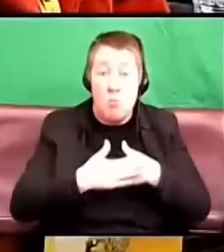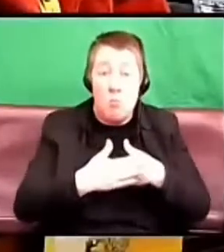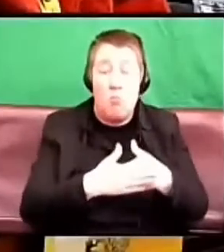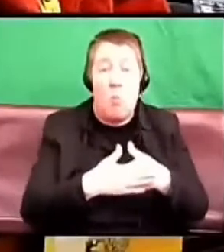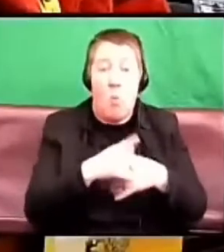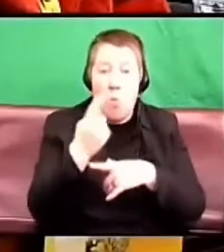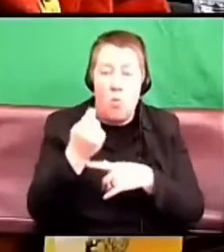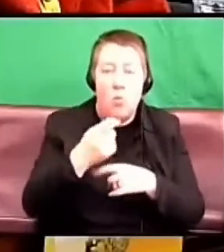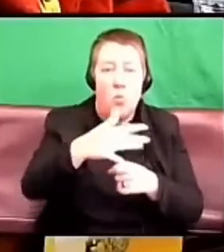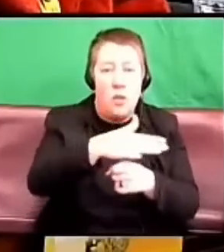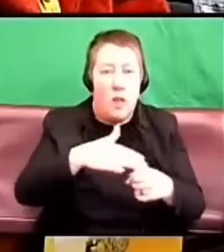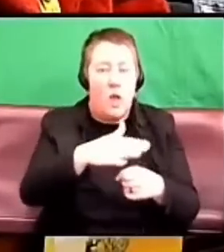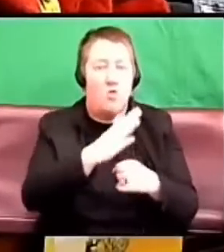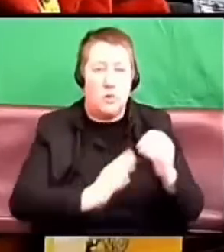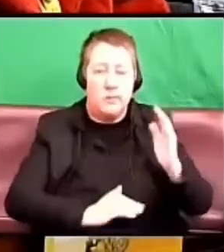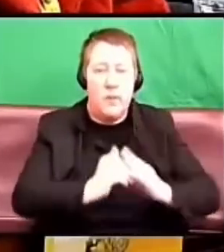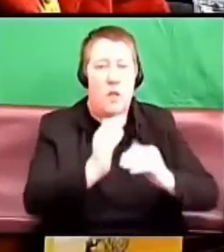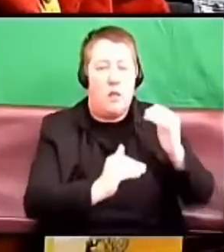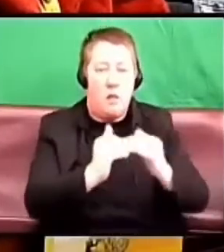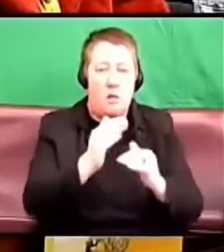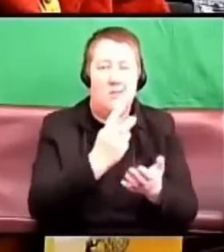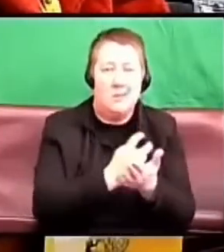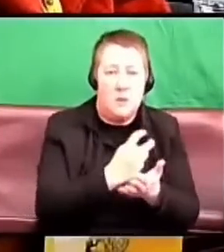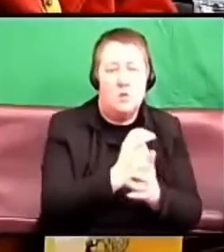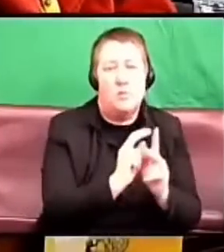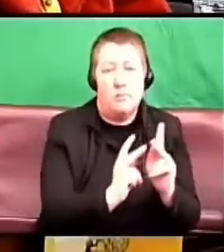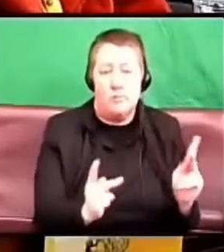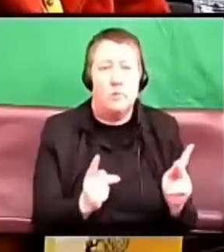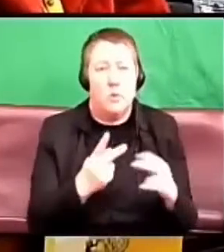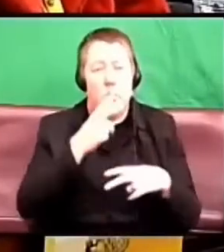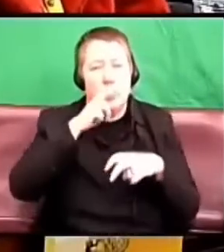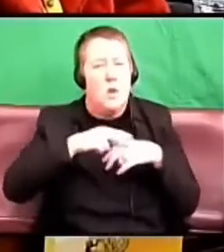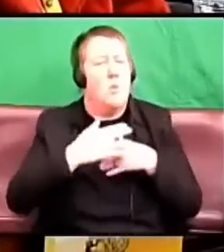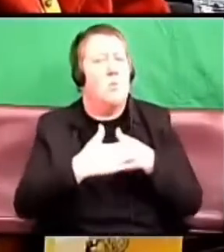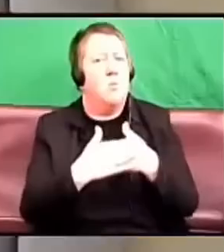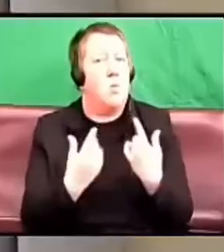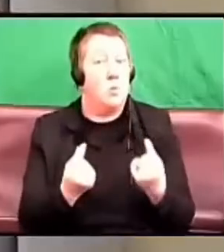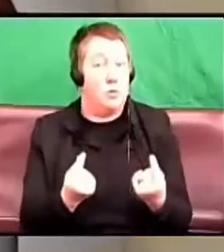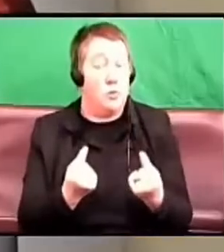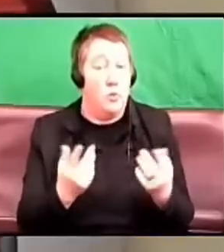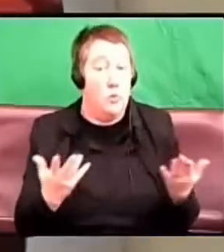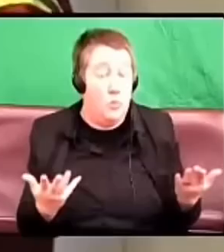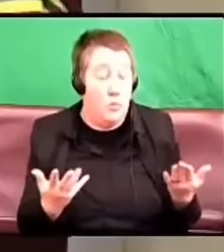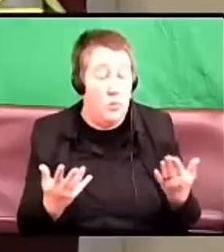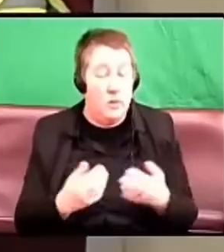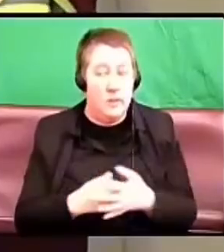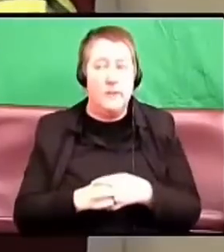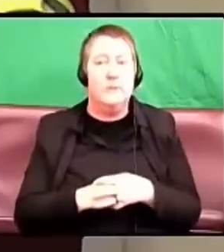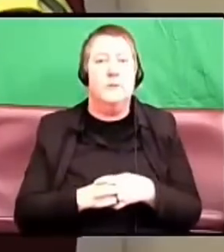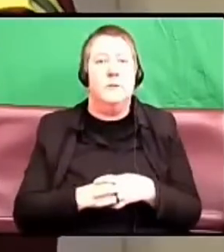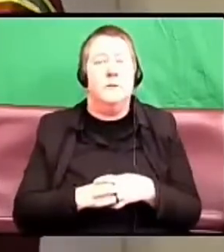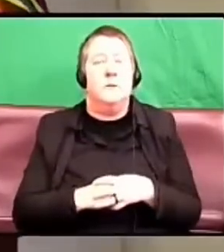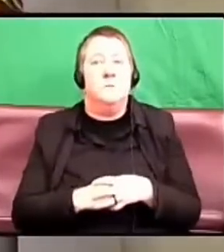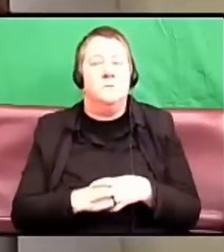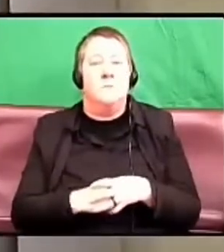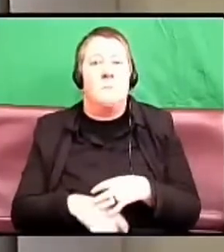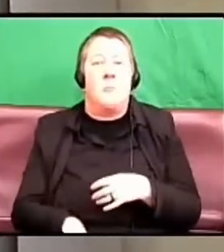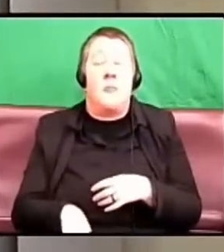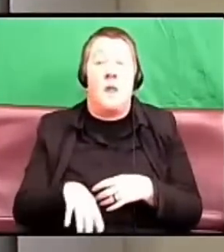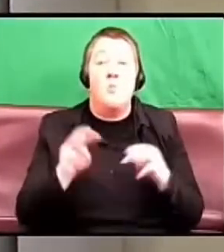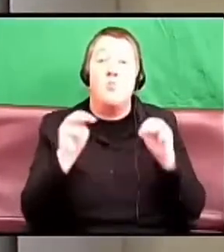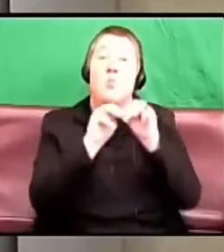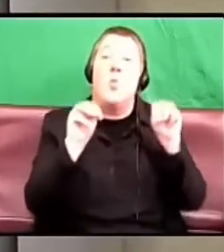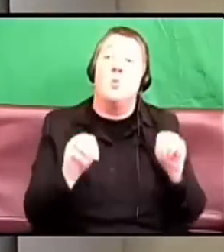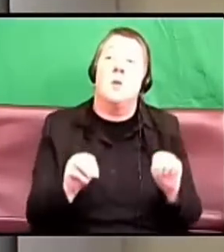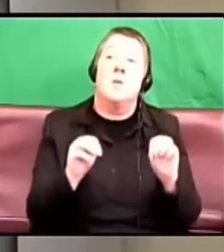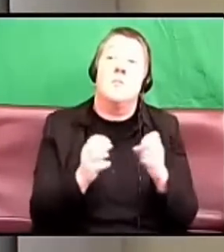the rural areas and in the townships. So there's a lot more to be done, right? There's more than 300